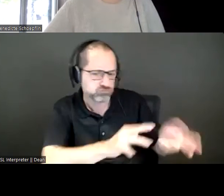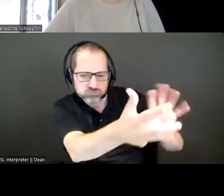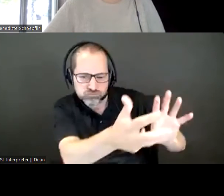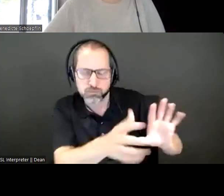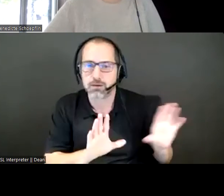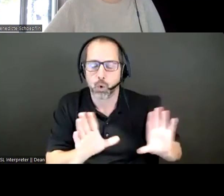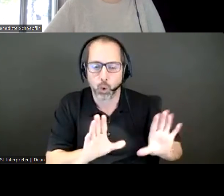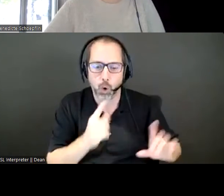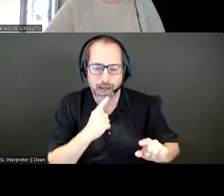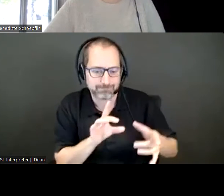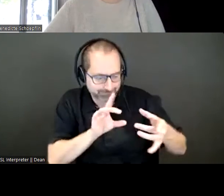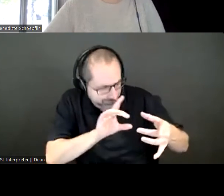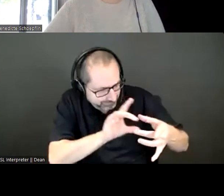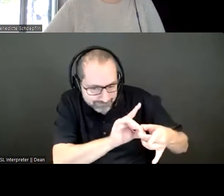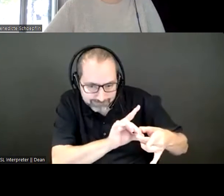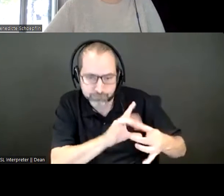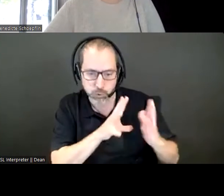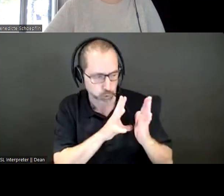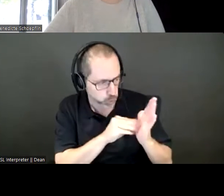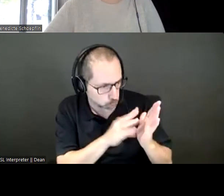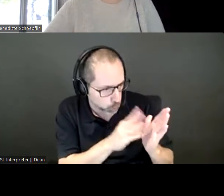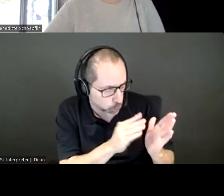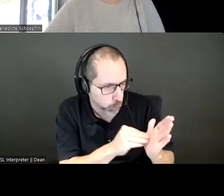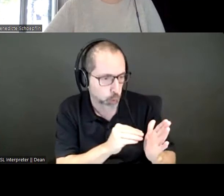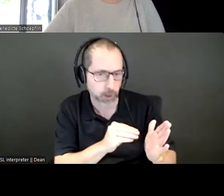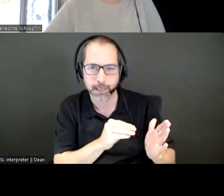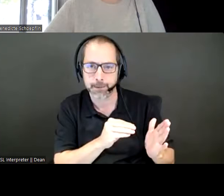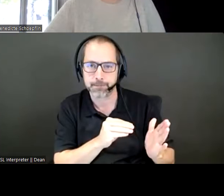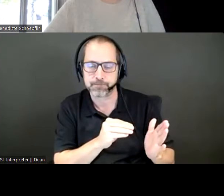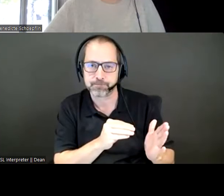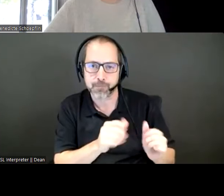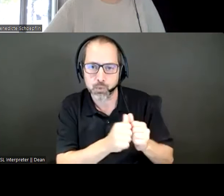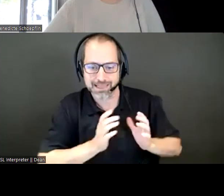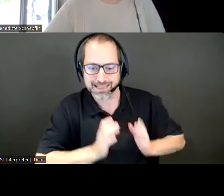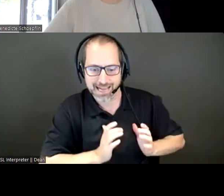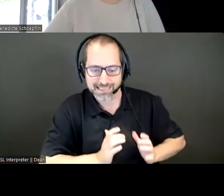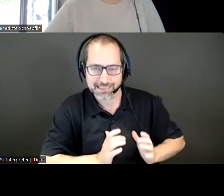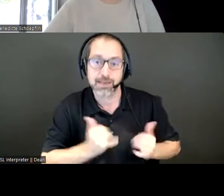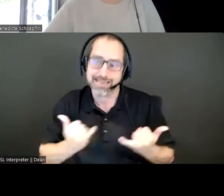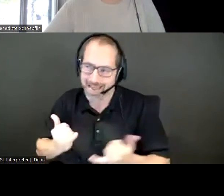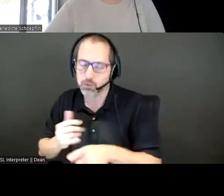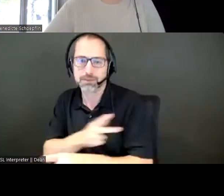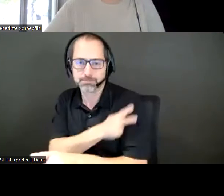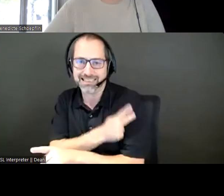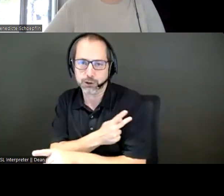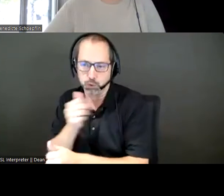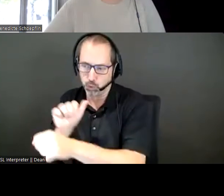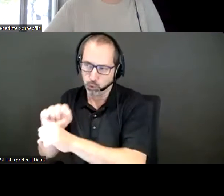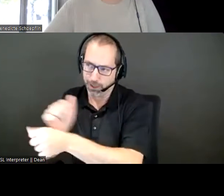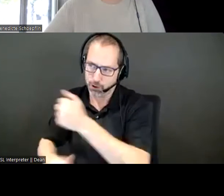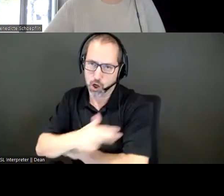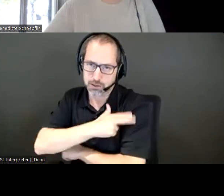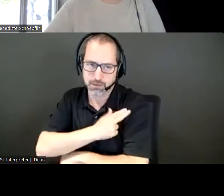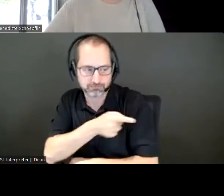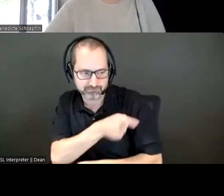and establish a connection with the clients or patients. Now I have patients before really trying to